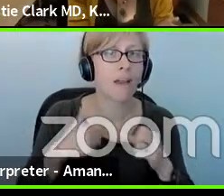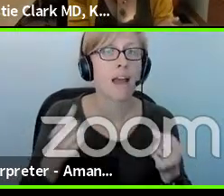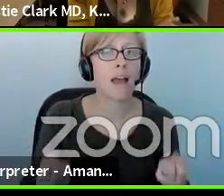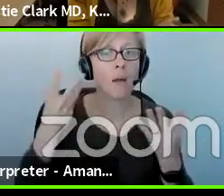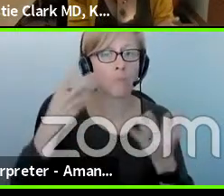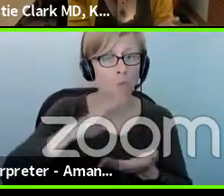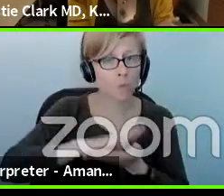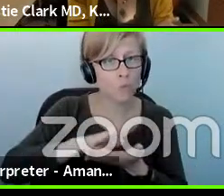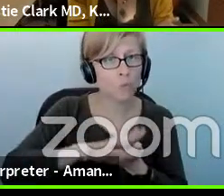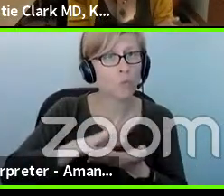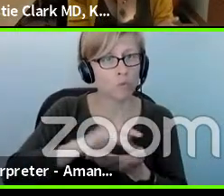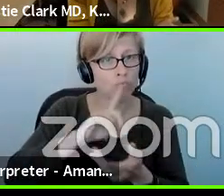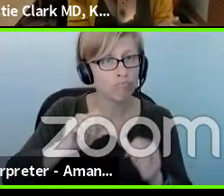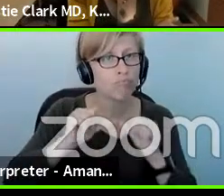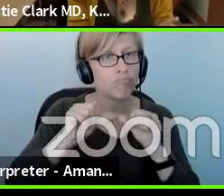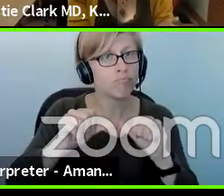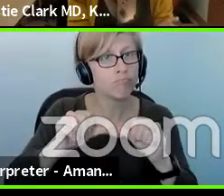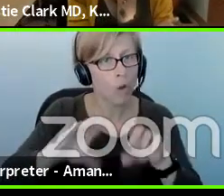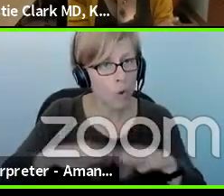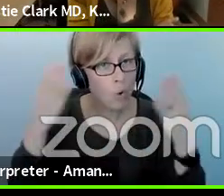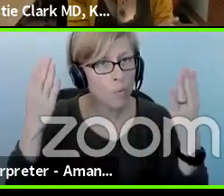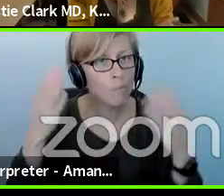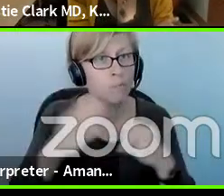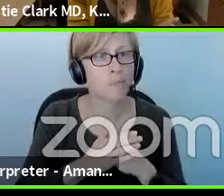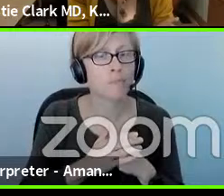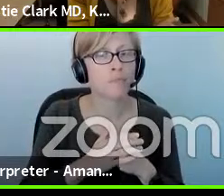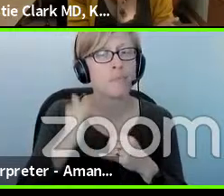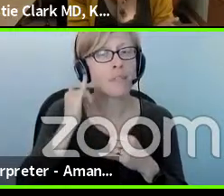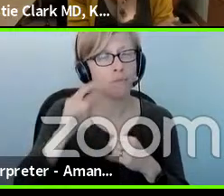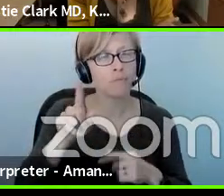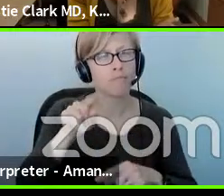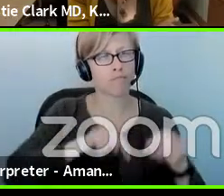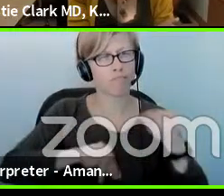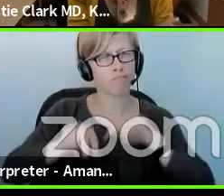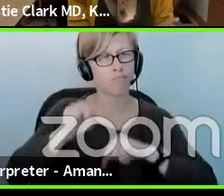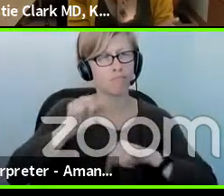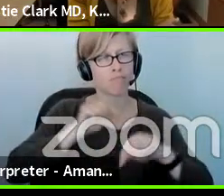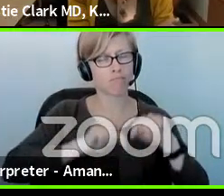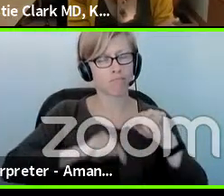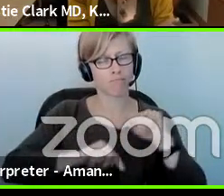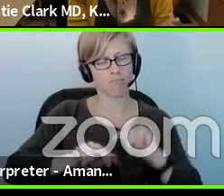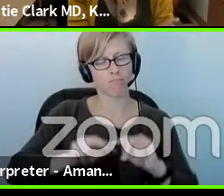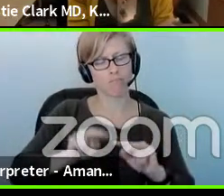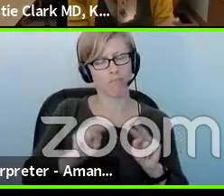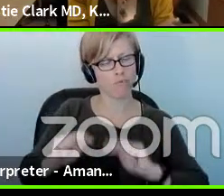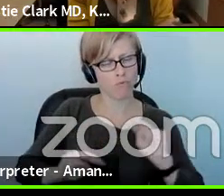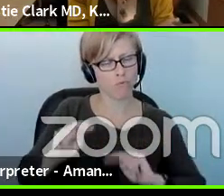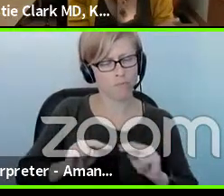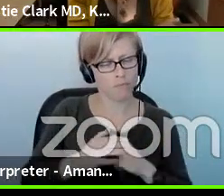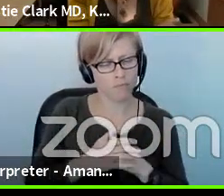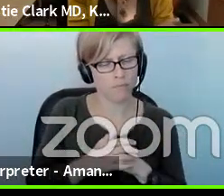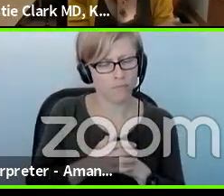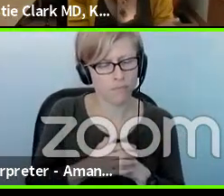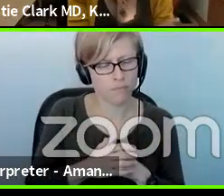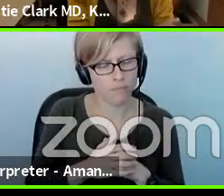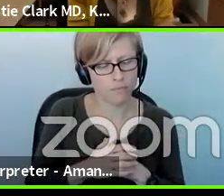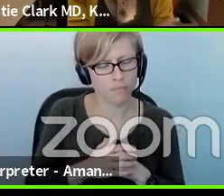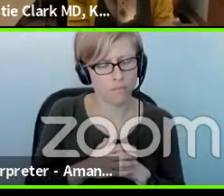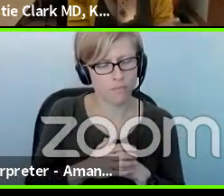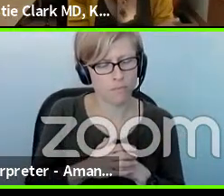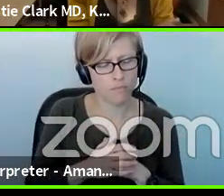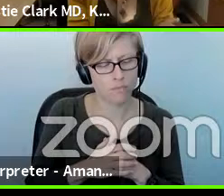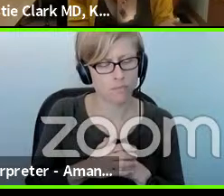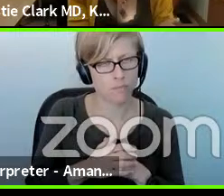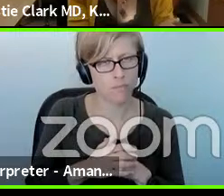that we are able to keep in session. When you really step back and look at that, even though we're talking about trying to get